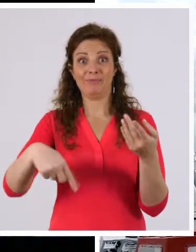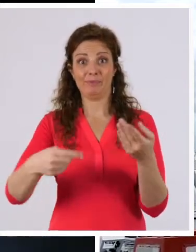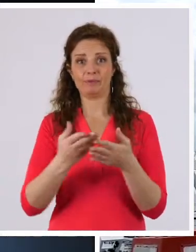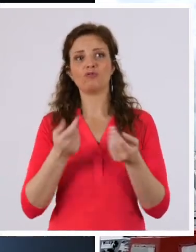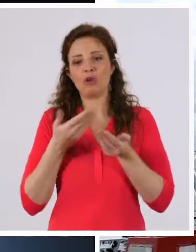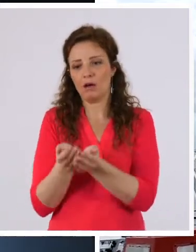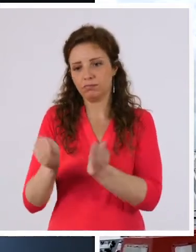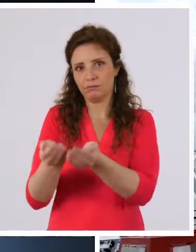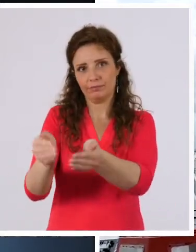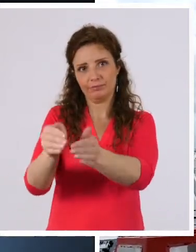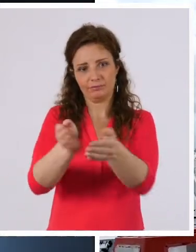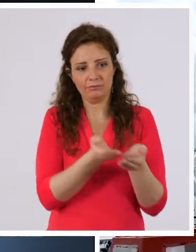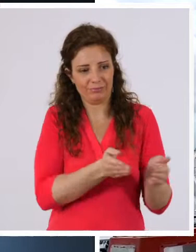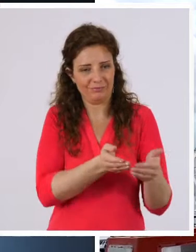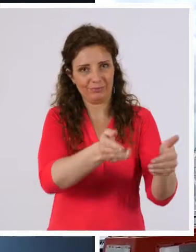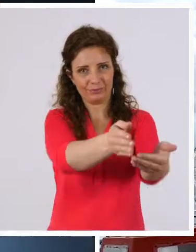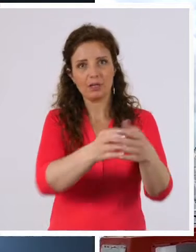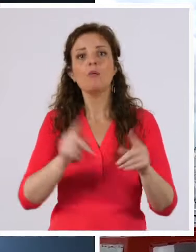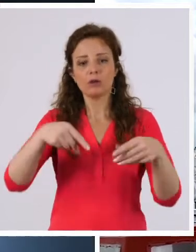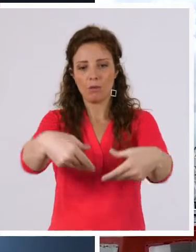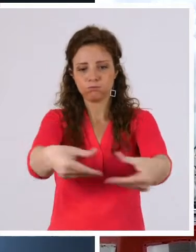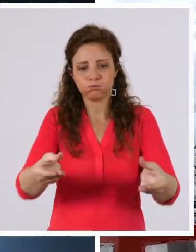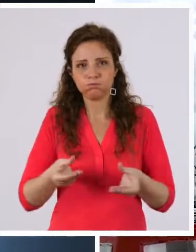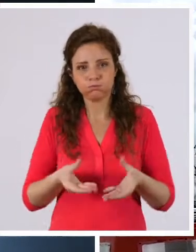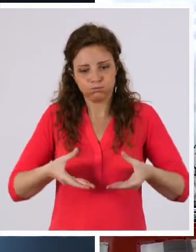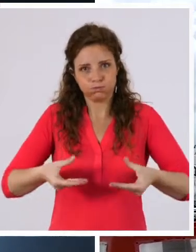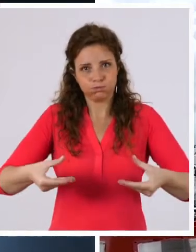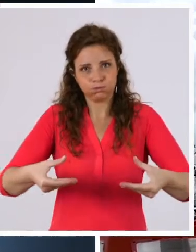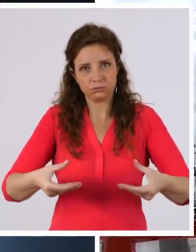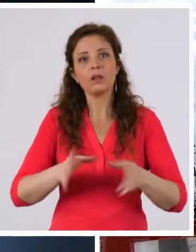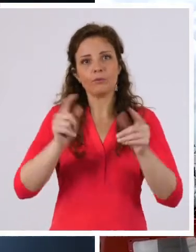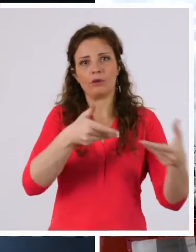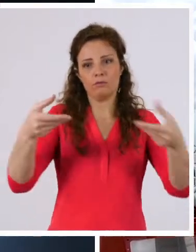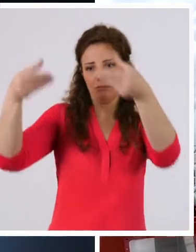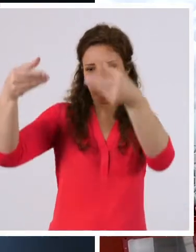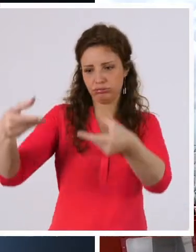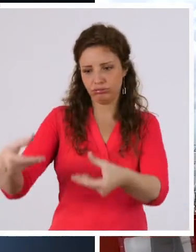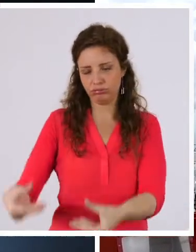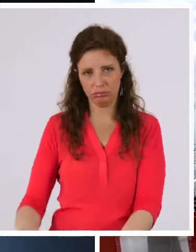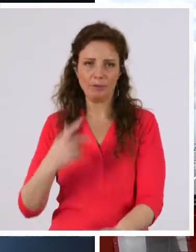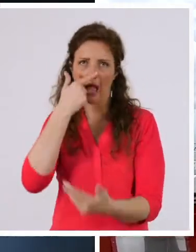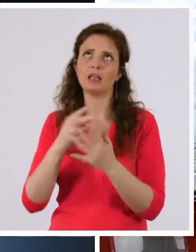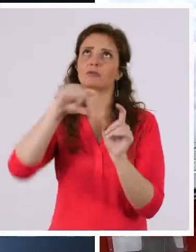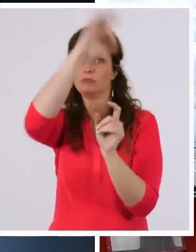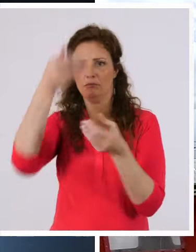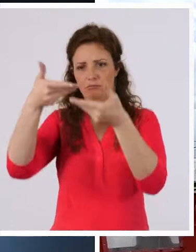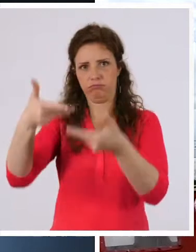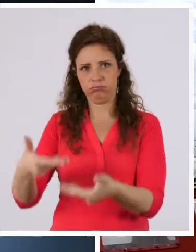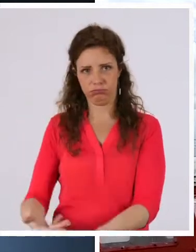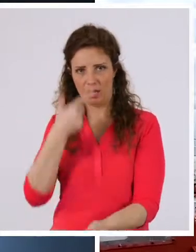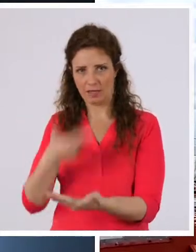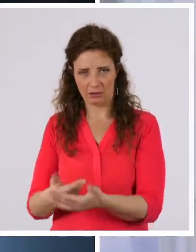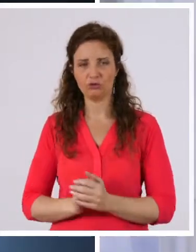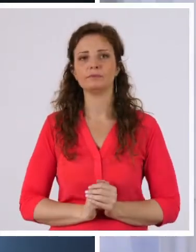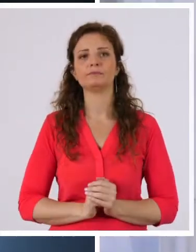crew. This ship features lifeboats and inflatable life rafts that can be easily and rapidly deployed using